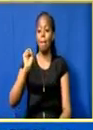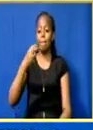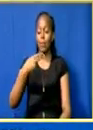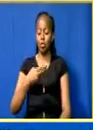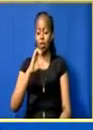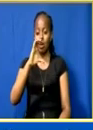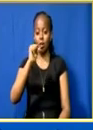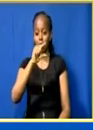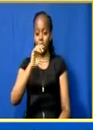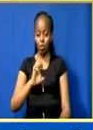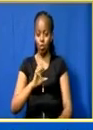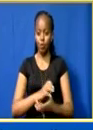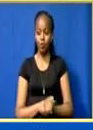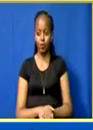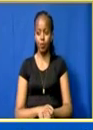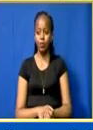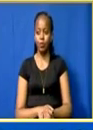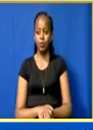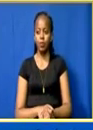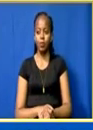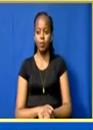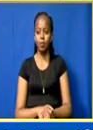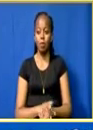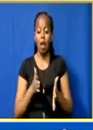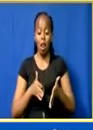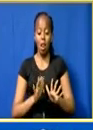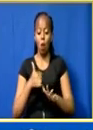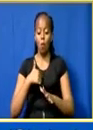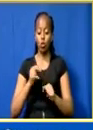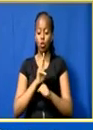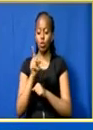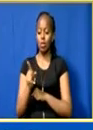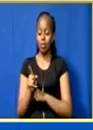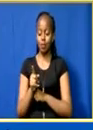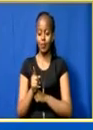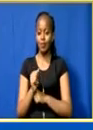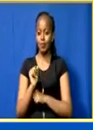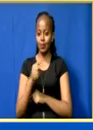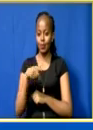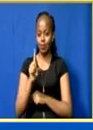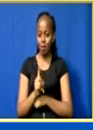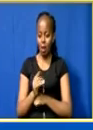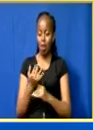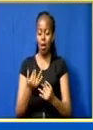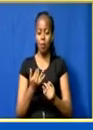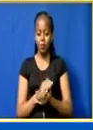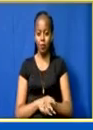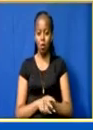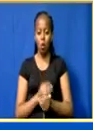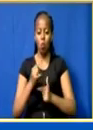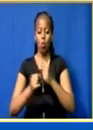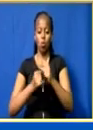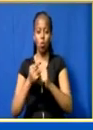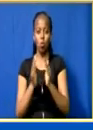mesh cage. A fine mesh cage. You'll allow me to put this back sure. inside here okay. for now. Now, we go